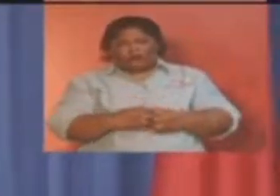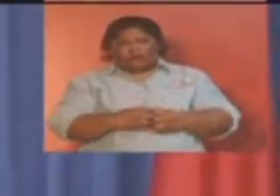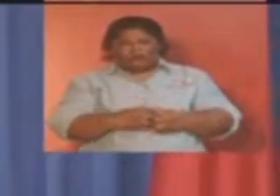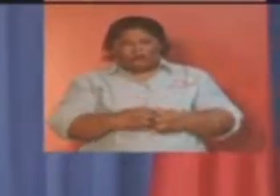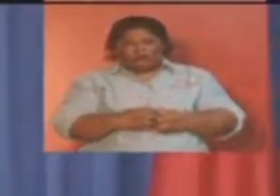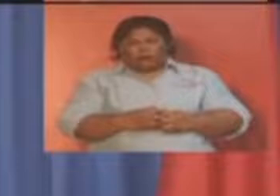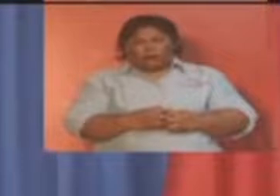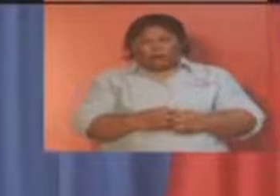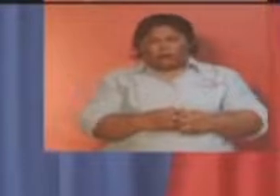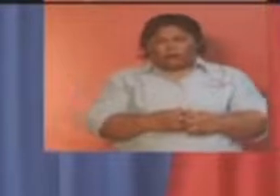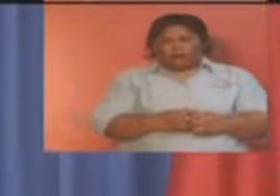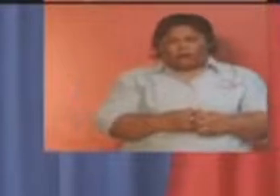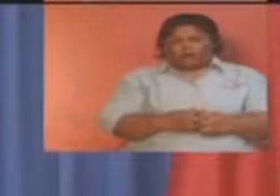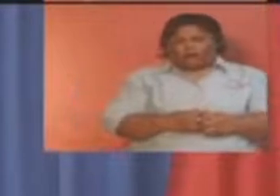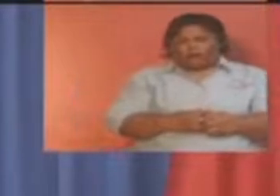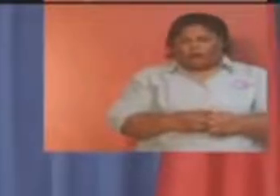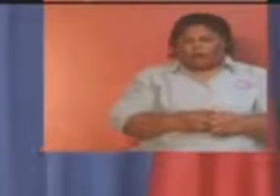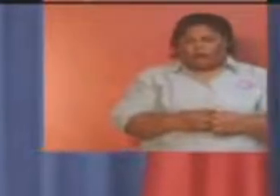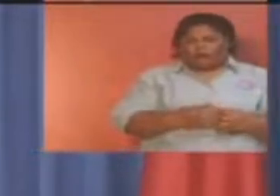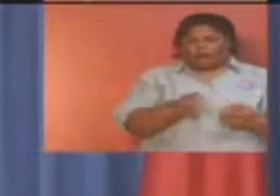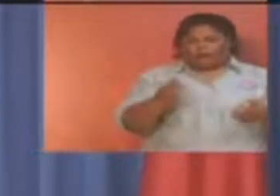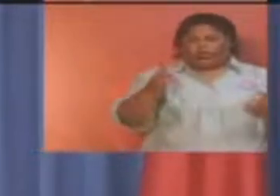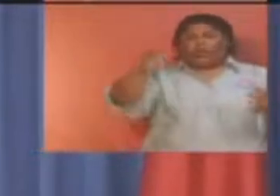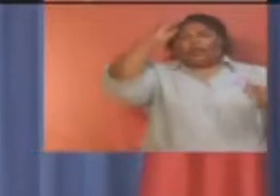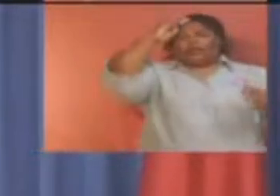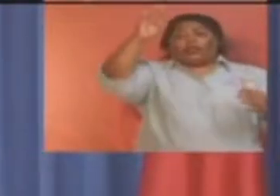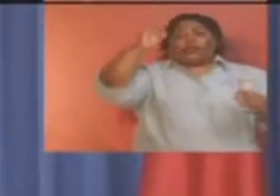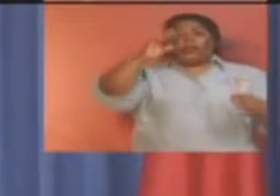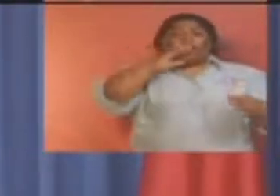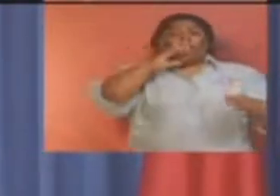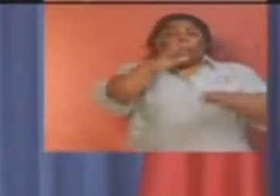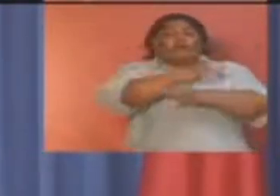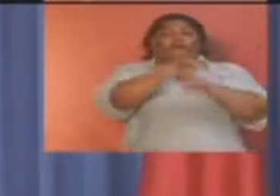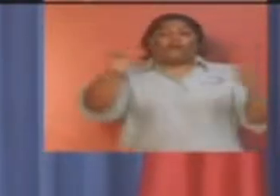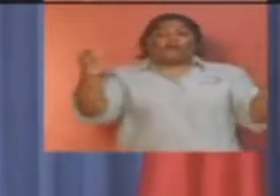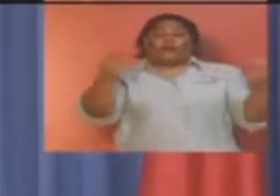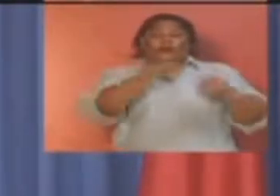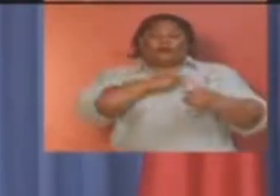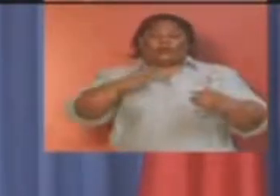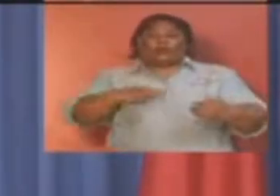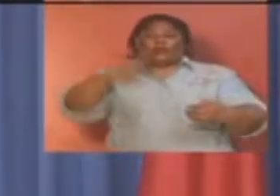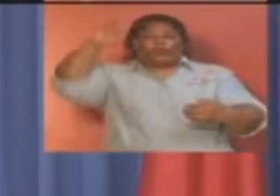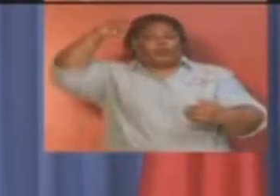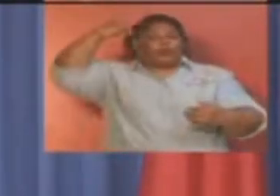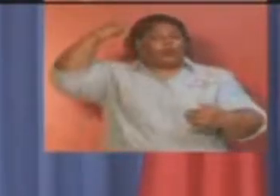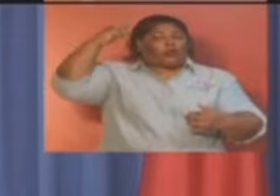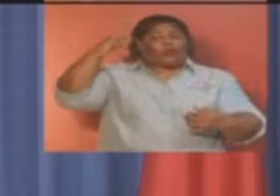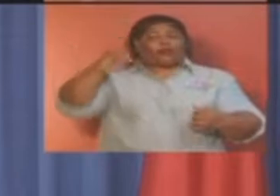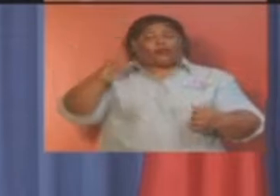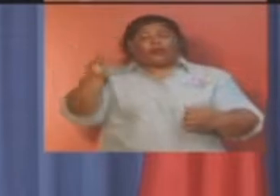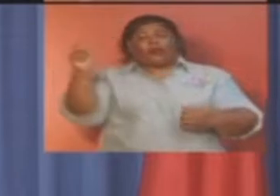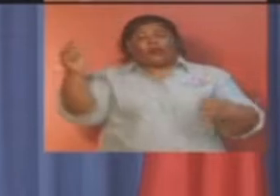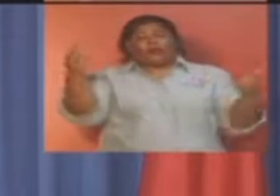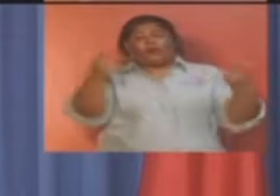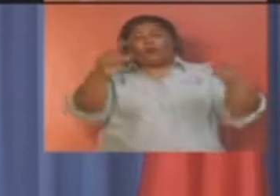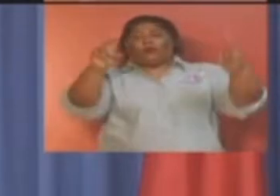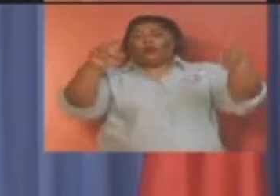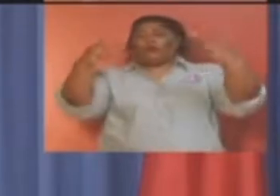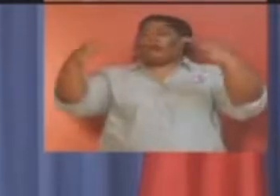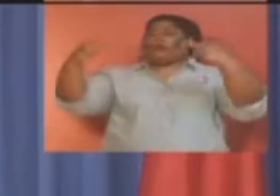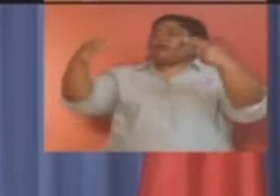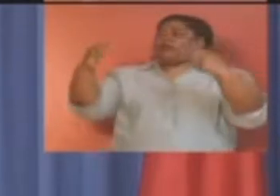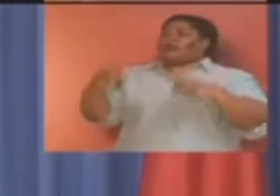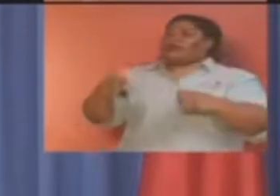Thank you, Honourable Prime Minister. Good afternoon, Honourable Ministers, colleagues, members of the media, members of the viewing and